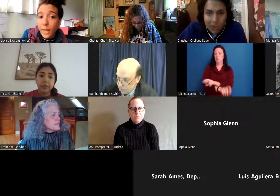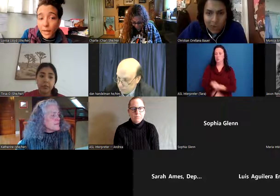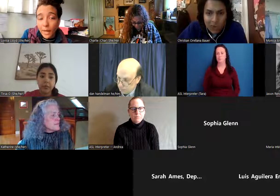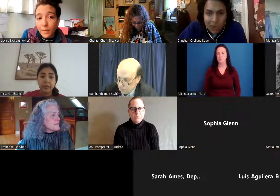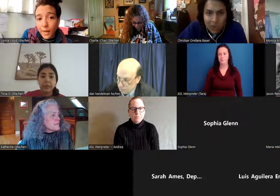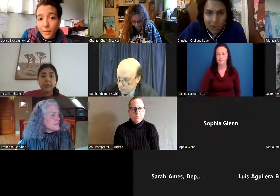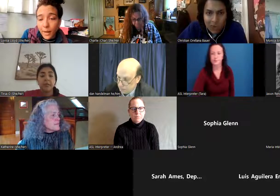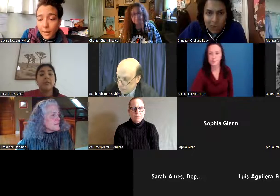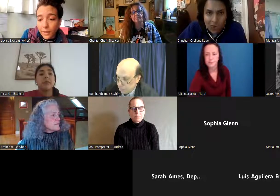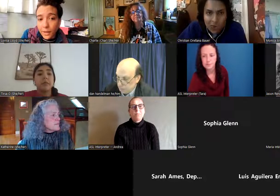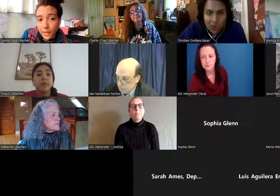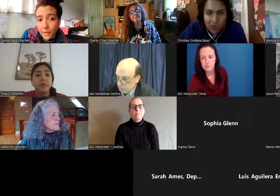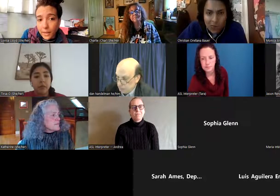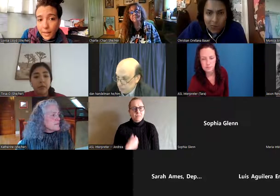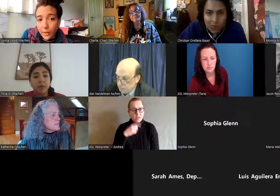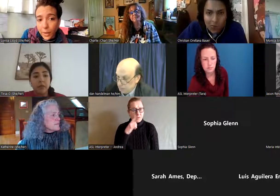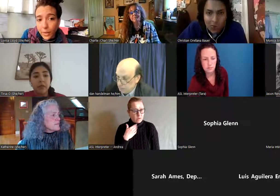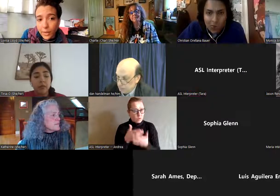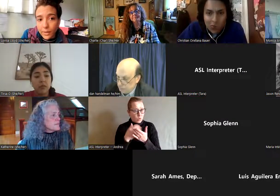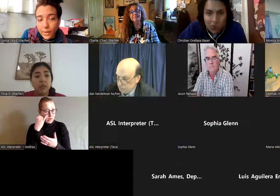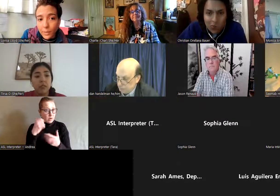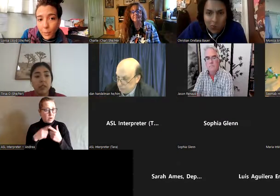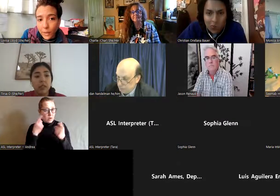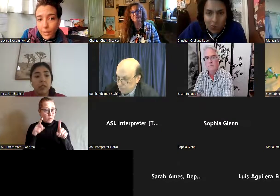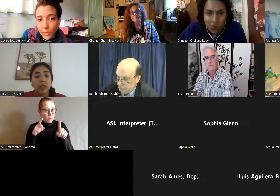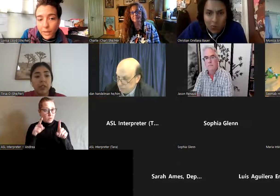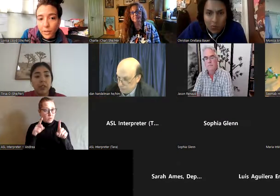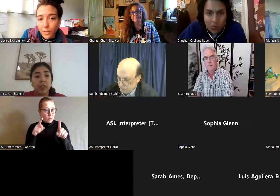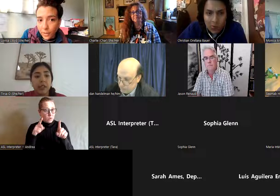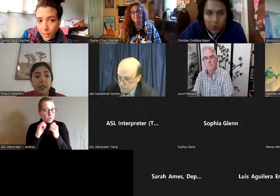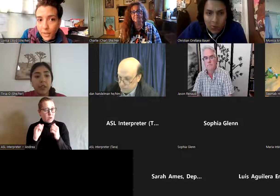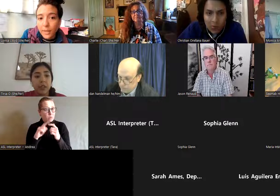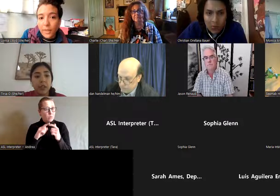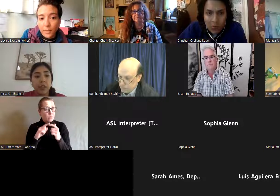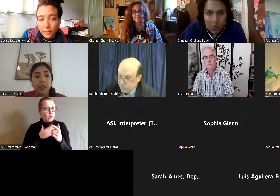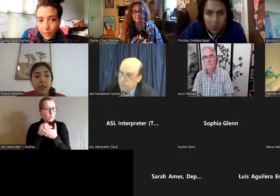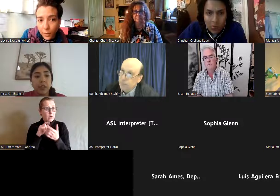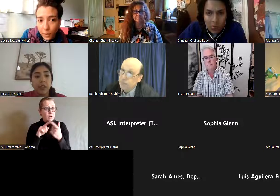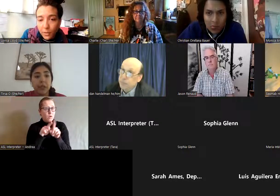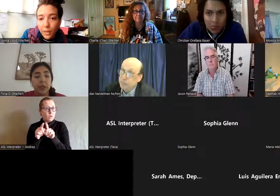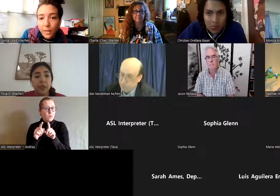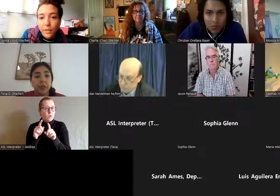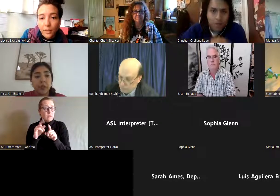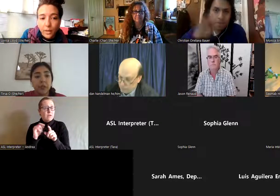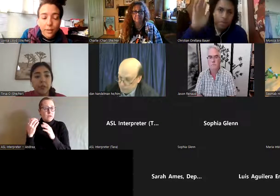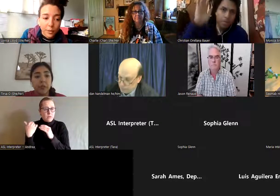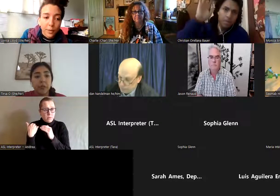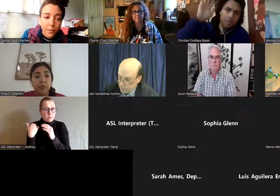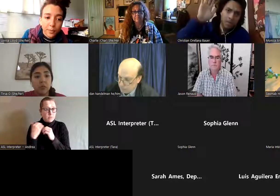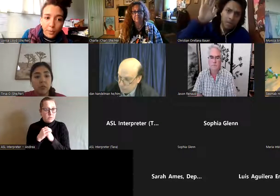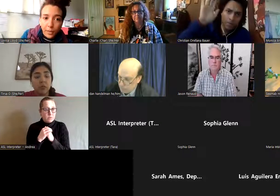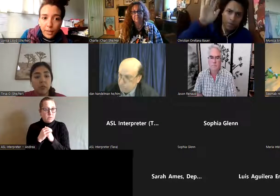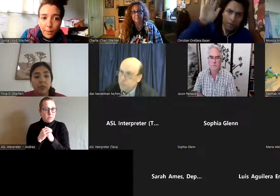So I think it's a good idea. I agree with it. I'm willing to do it. And also, it is a responsibility.